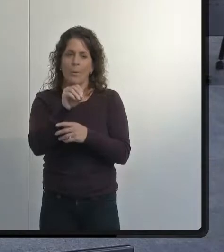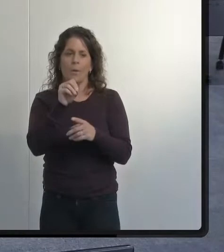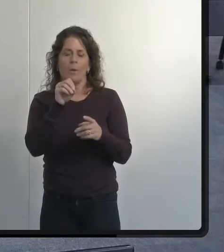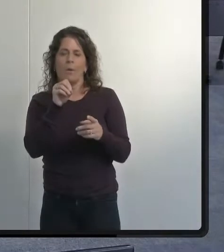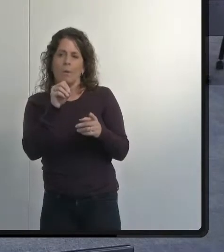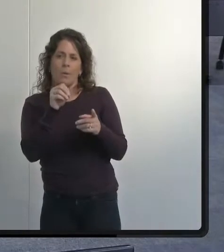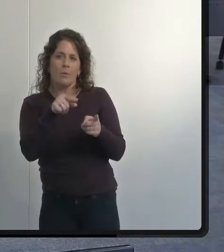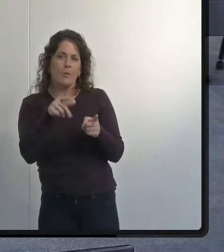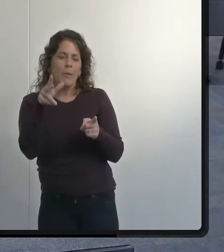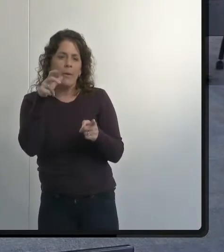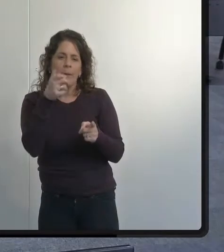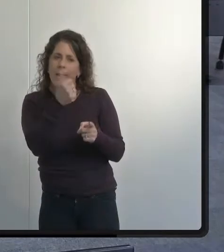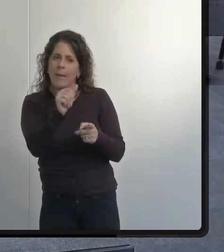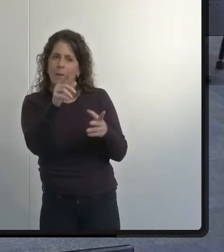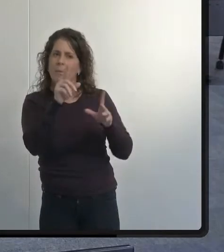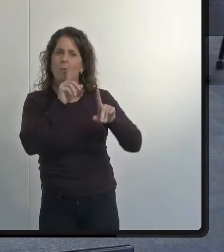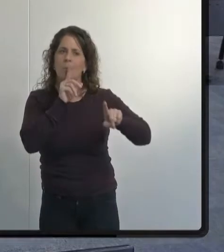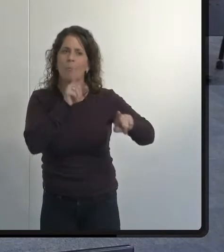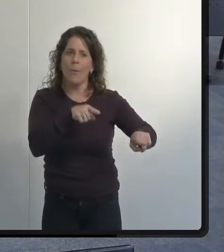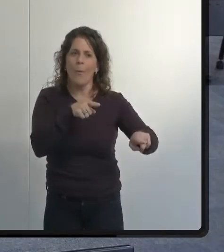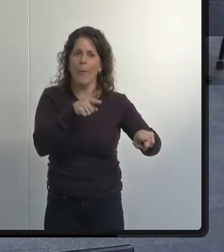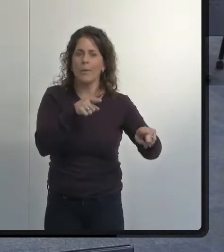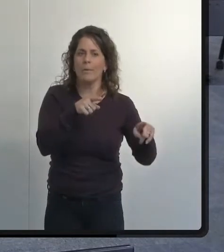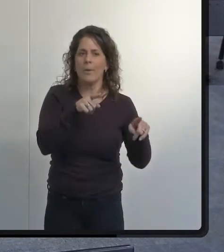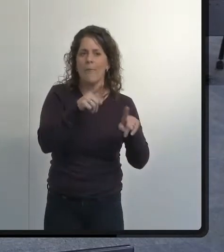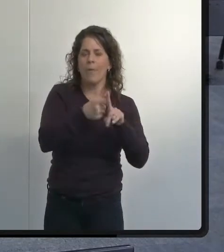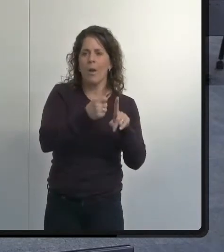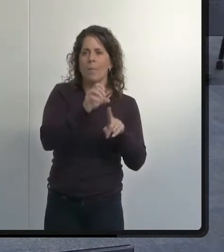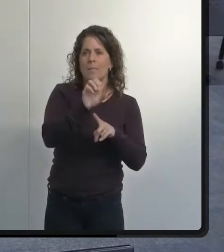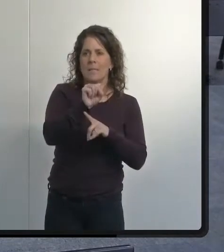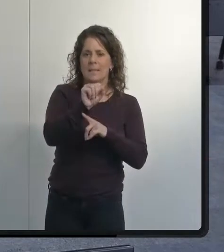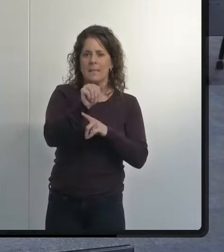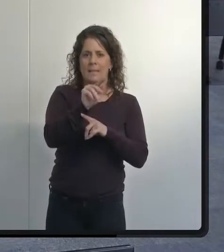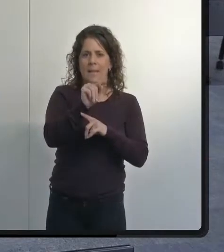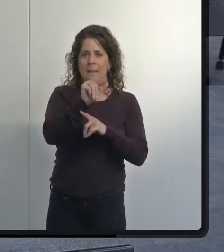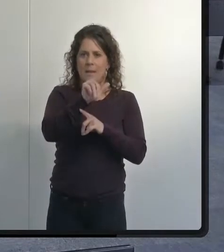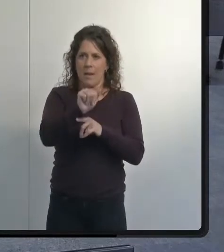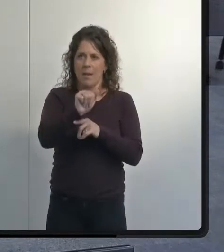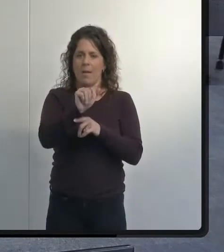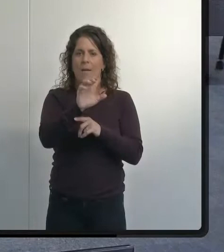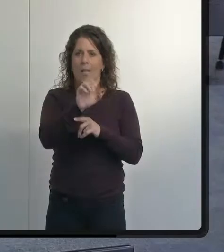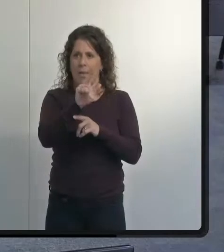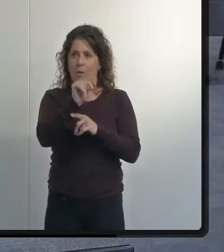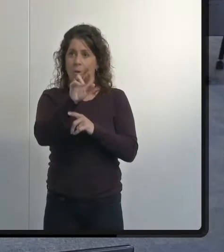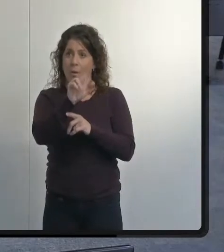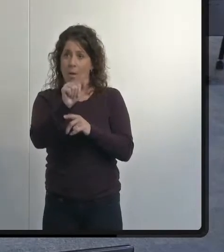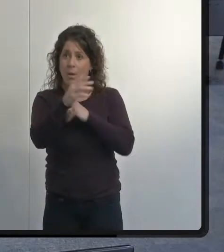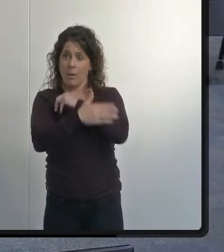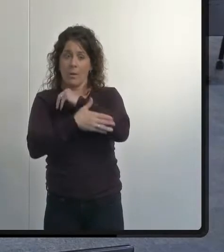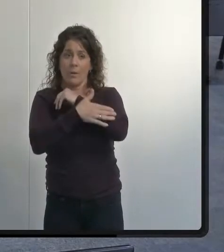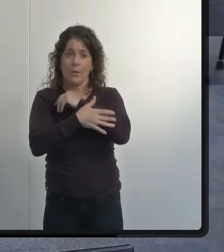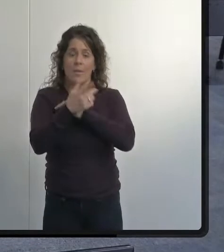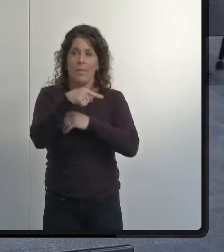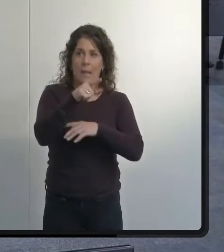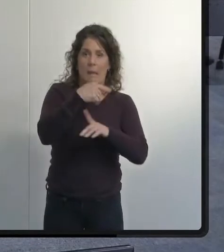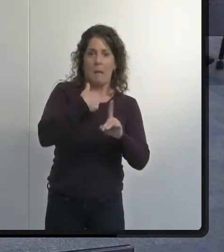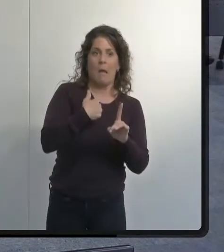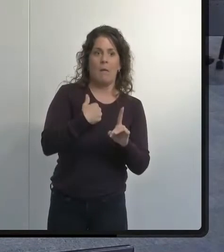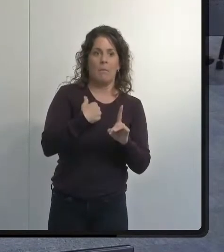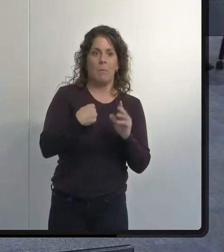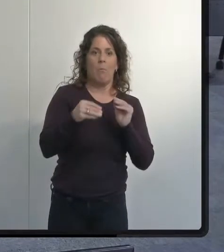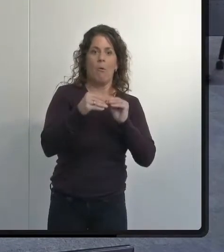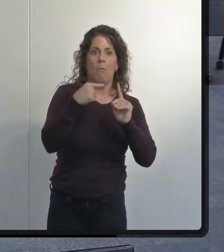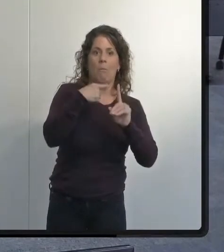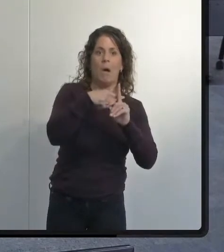County that they're looking like they're testing 85 times more than positive, more than what they